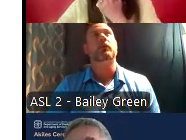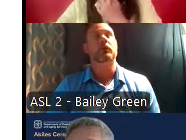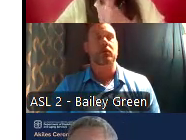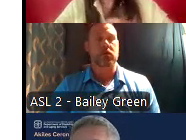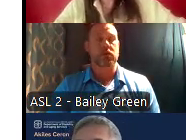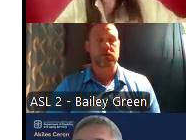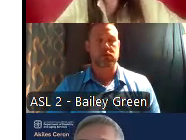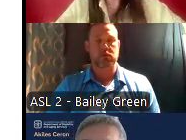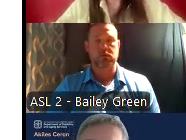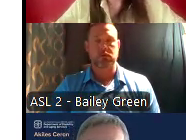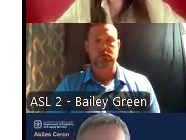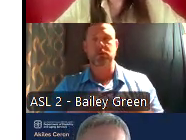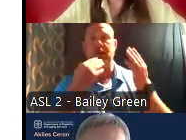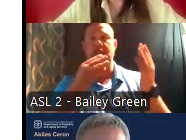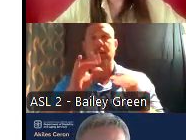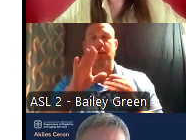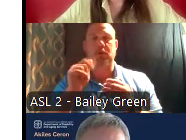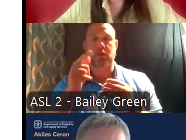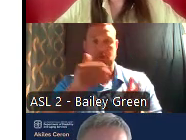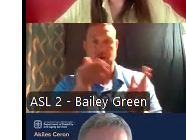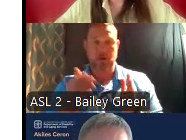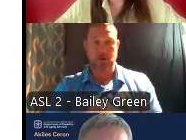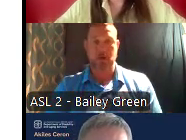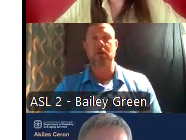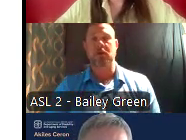Thanks, Berta. Next slide.